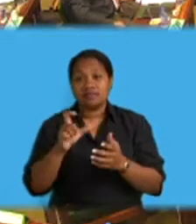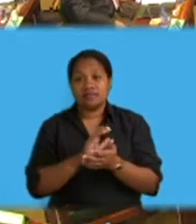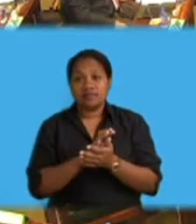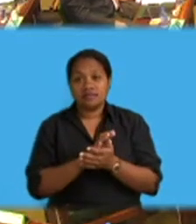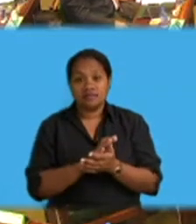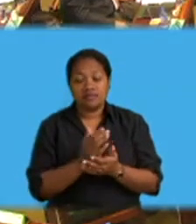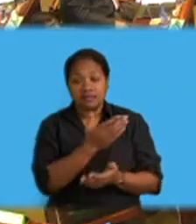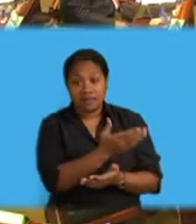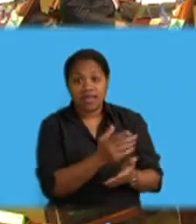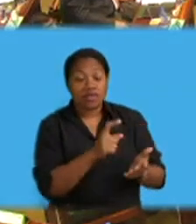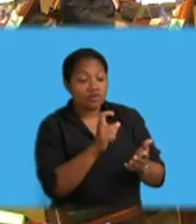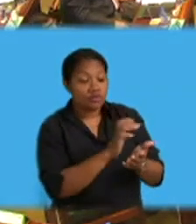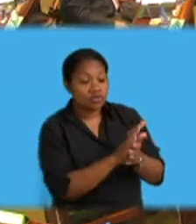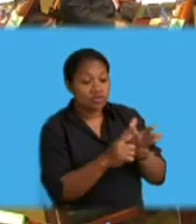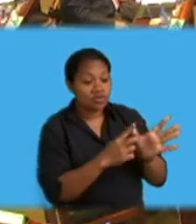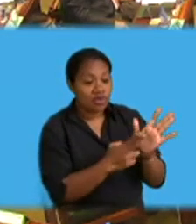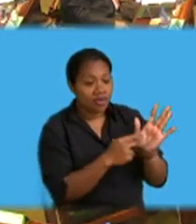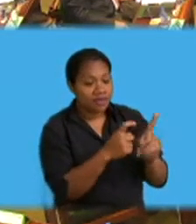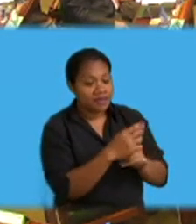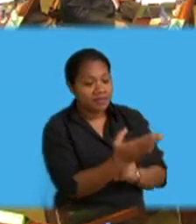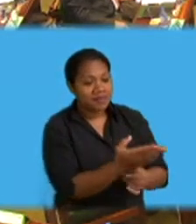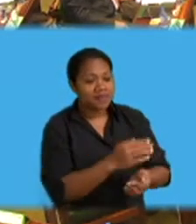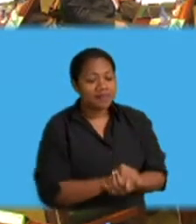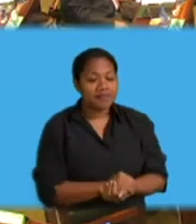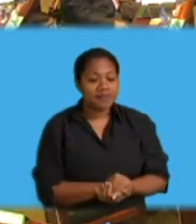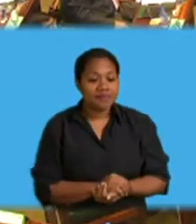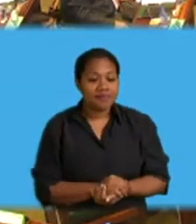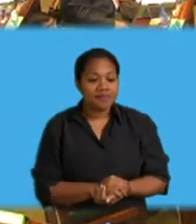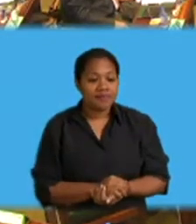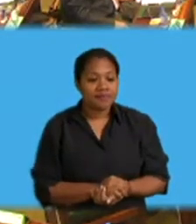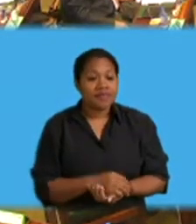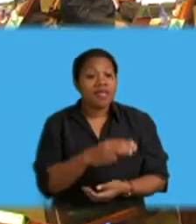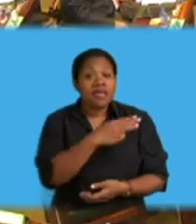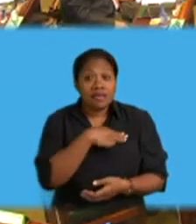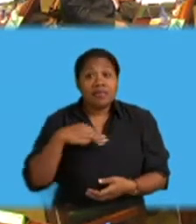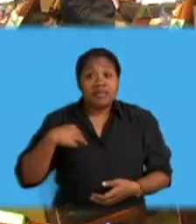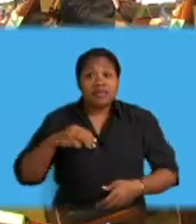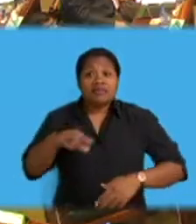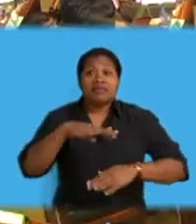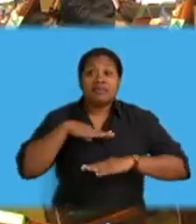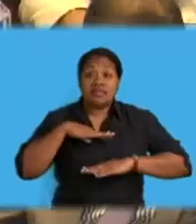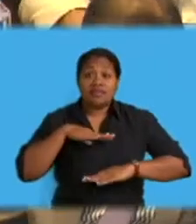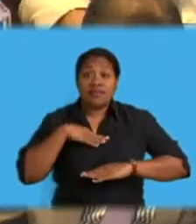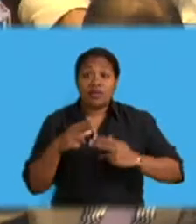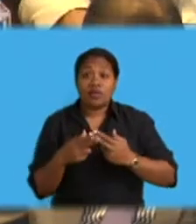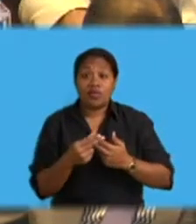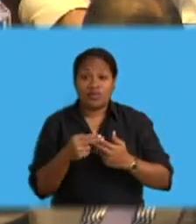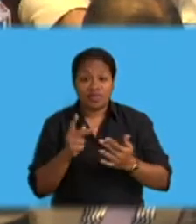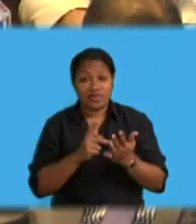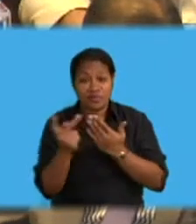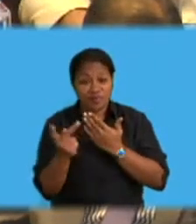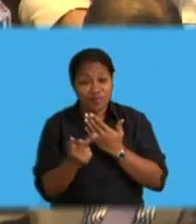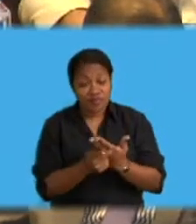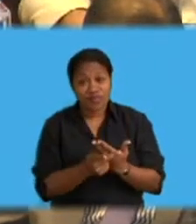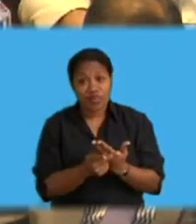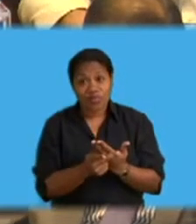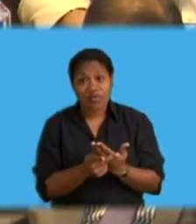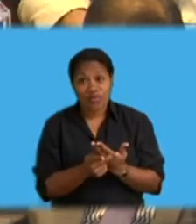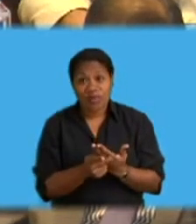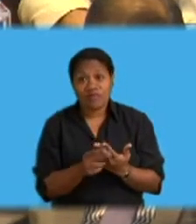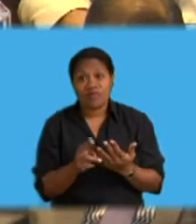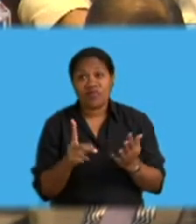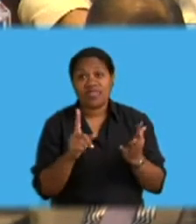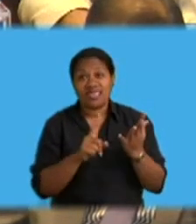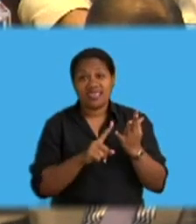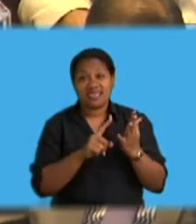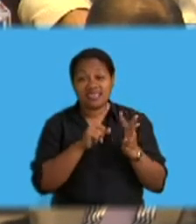Supplementary question, Madam Speaker. Is the Minister satisfied with the rate of progress of this initiative of EU assistance